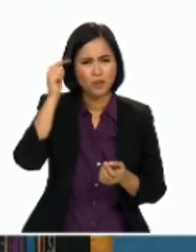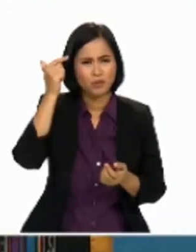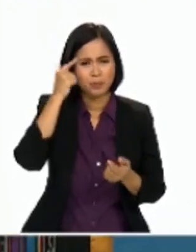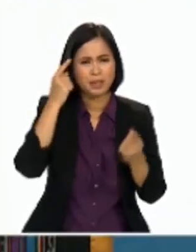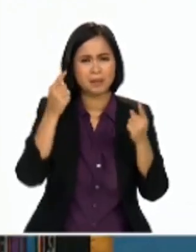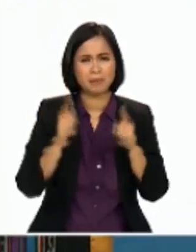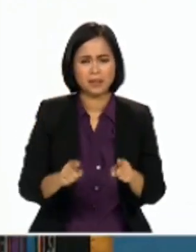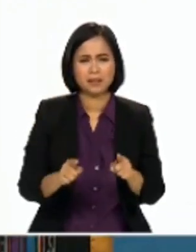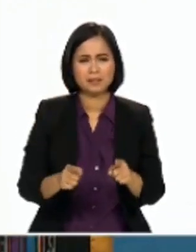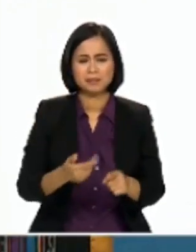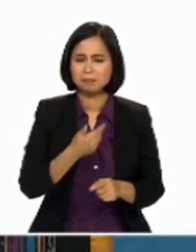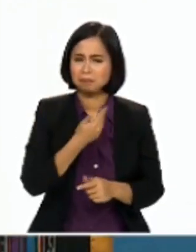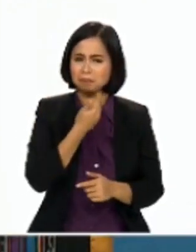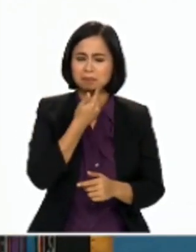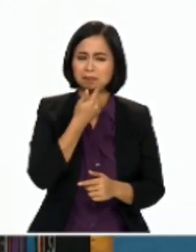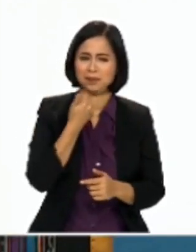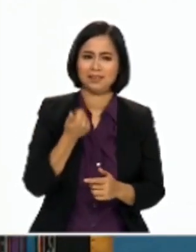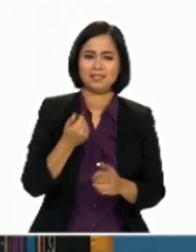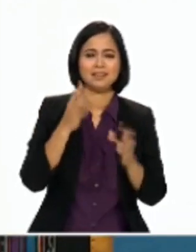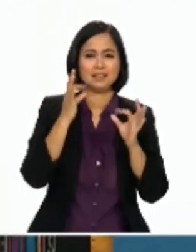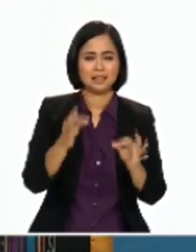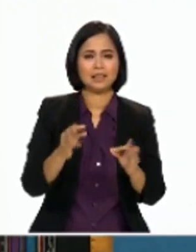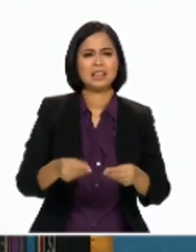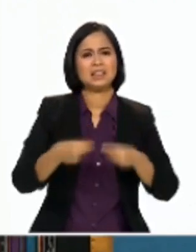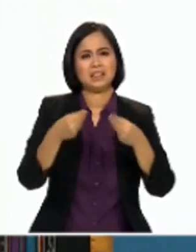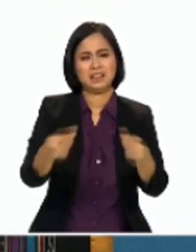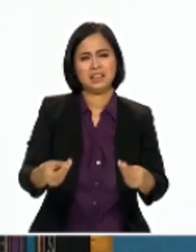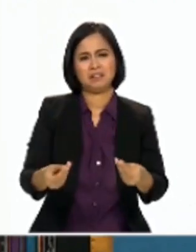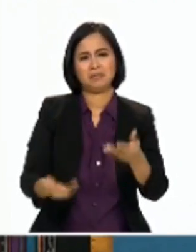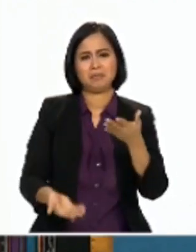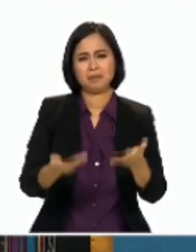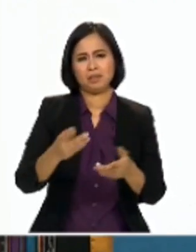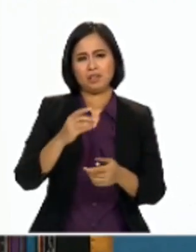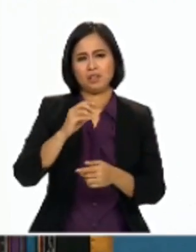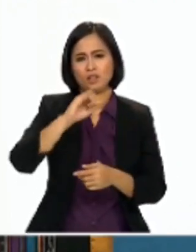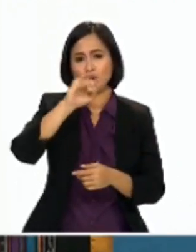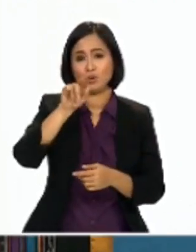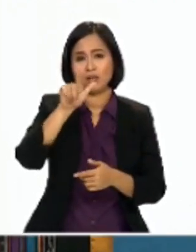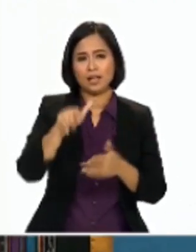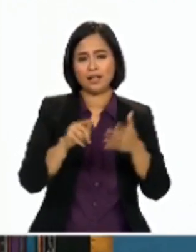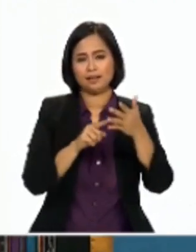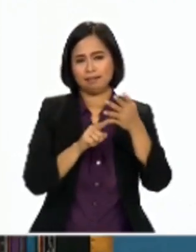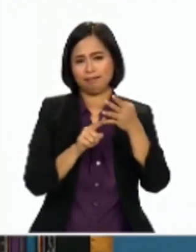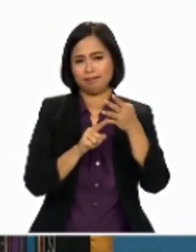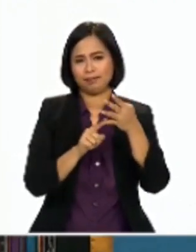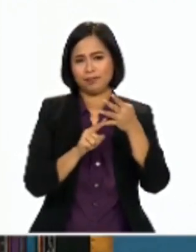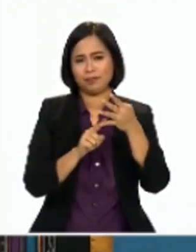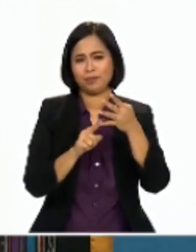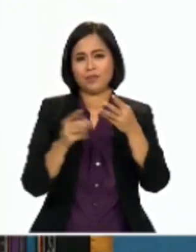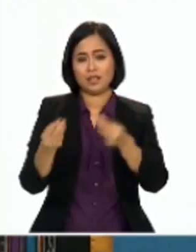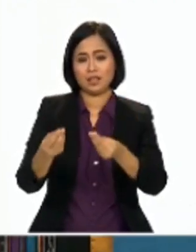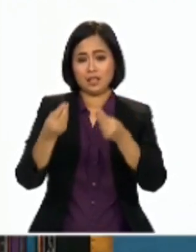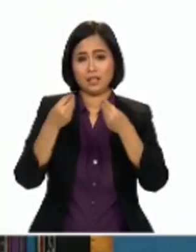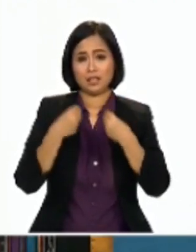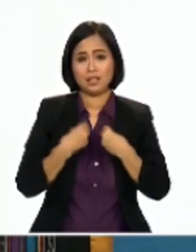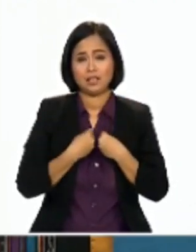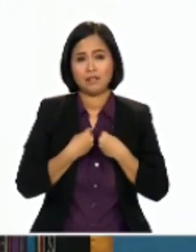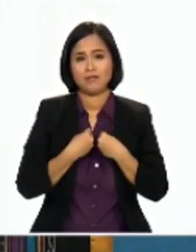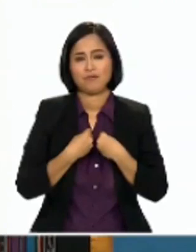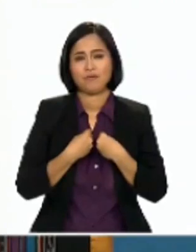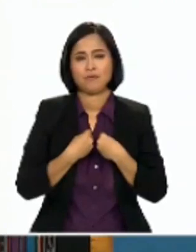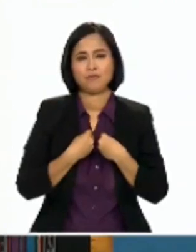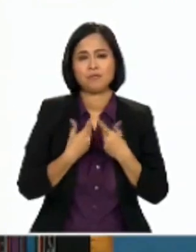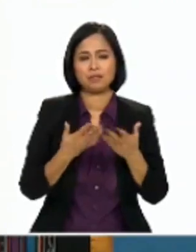You better decide on that. I will give you until the end of July to give me a plan.